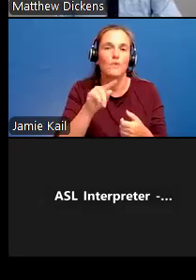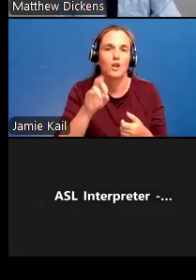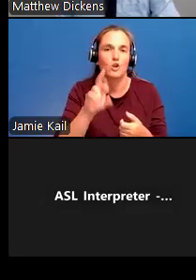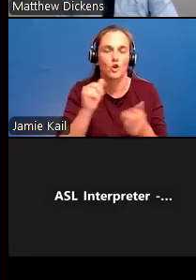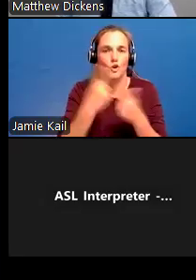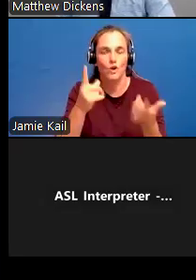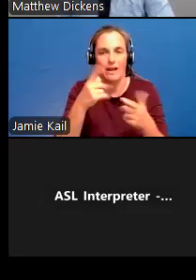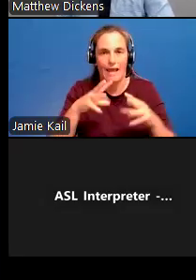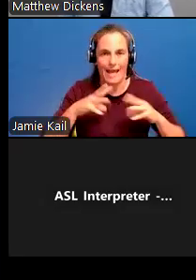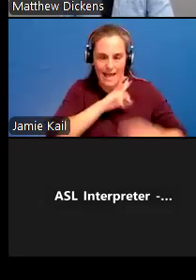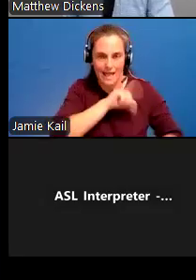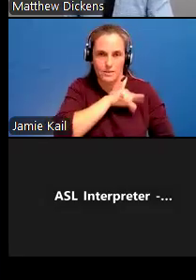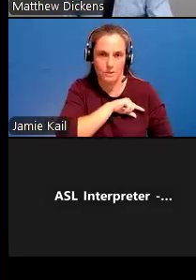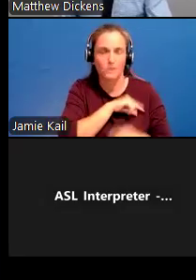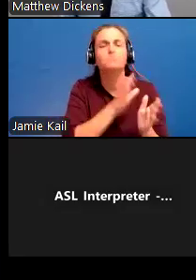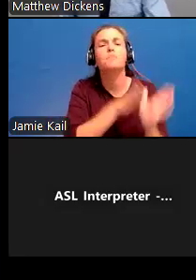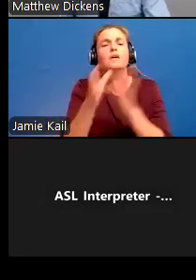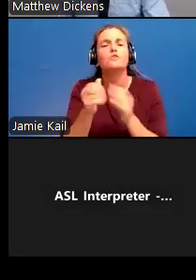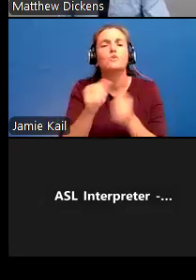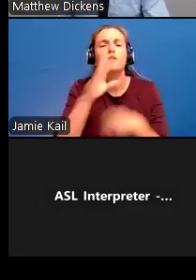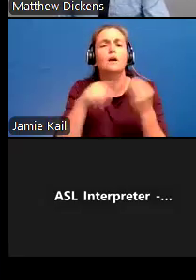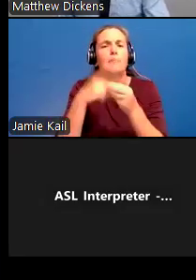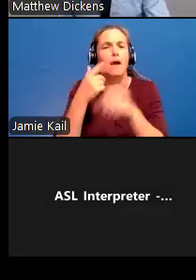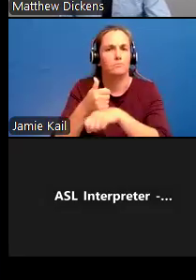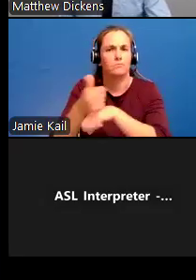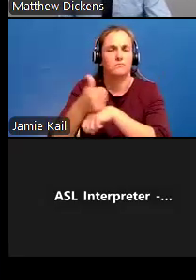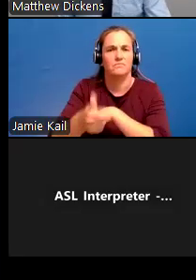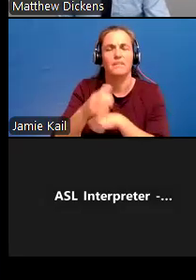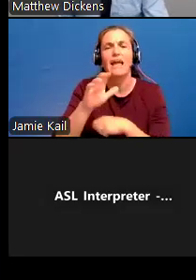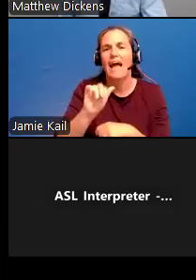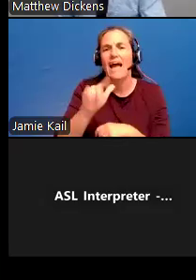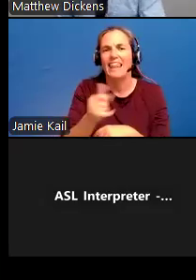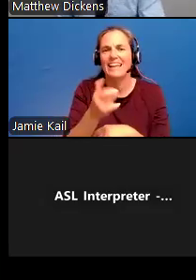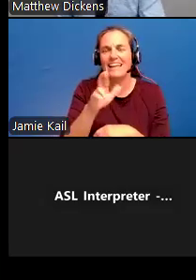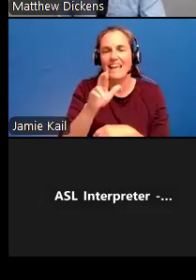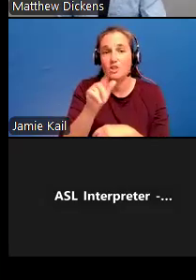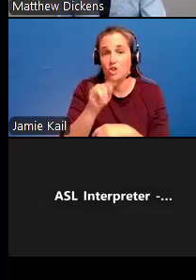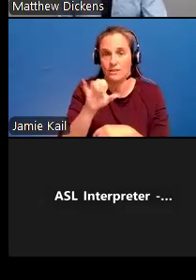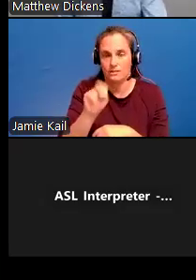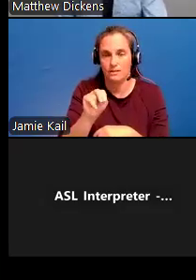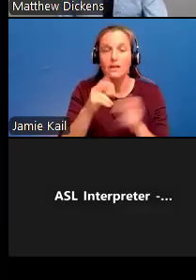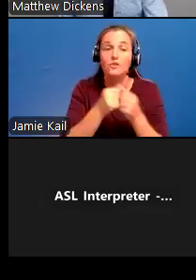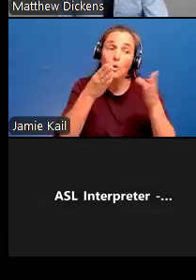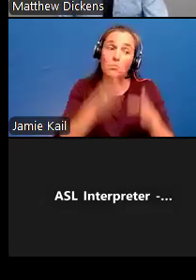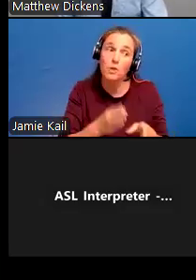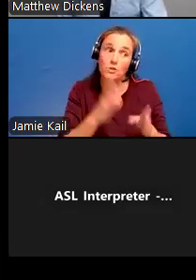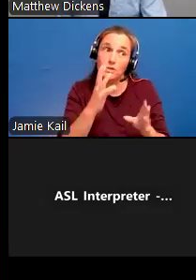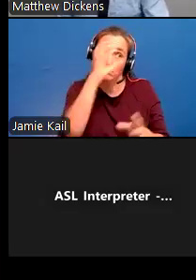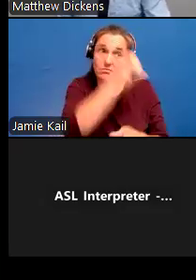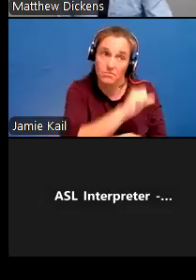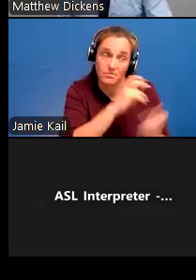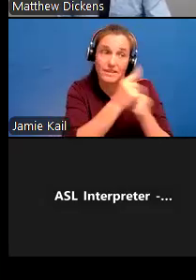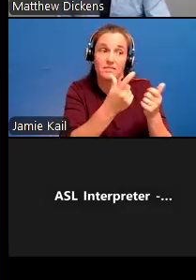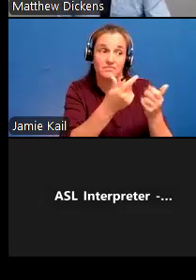So when I say allegations, what that means is an assertion that an individual is in a state of harm or at risk of